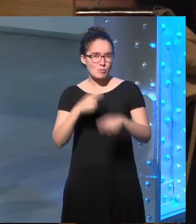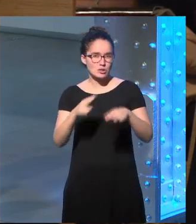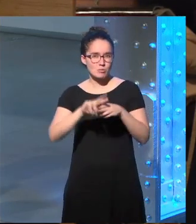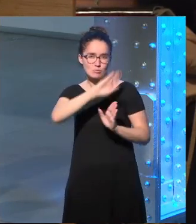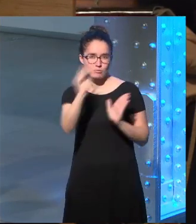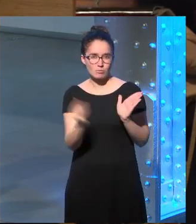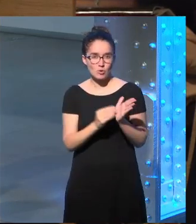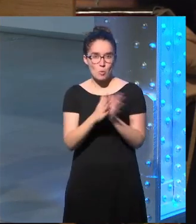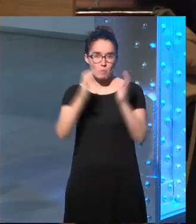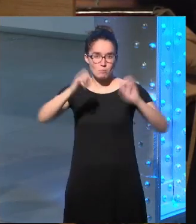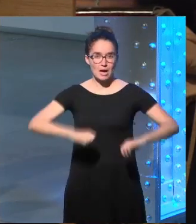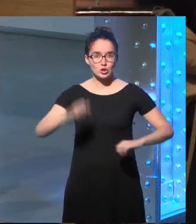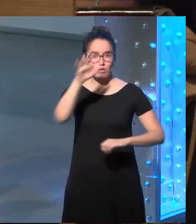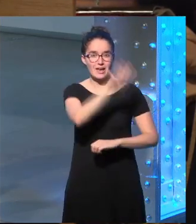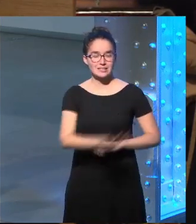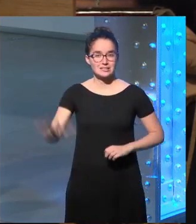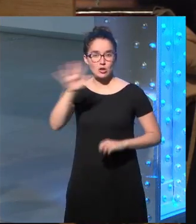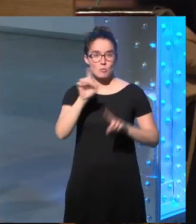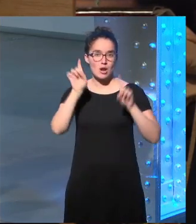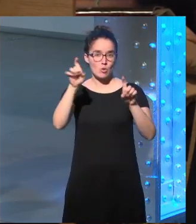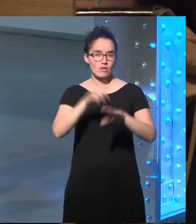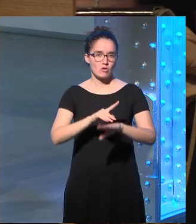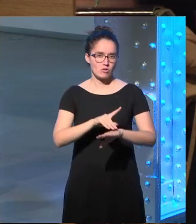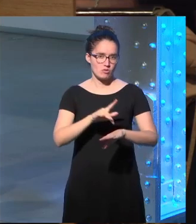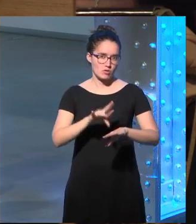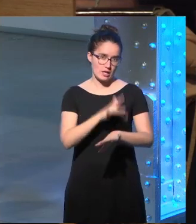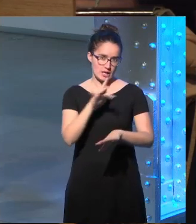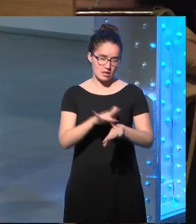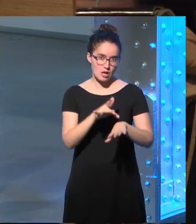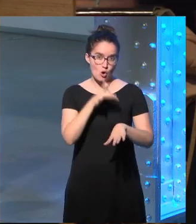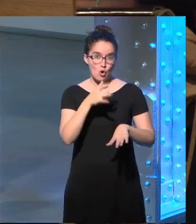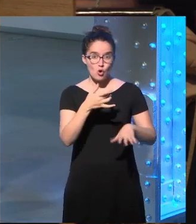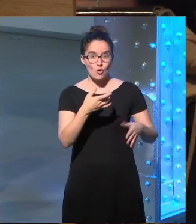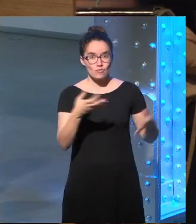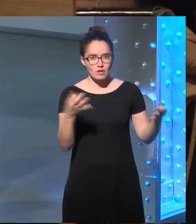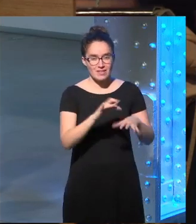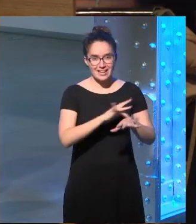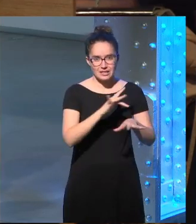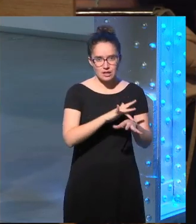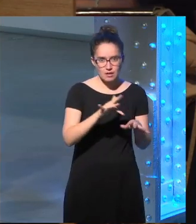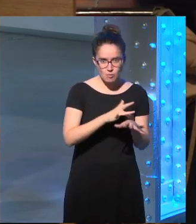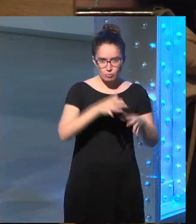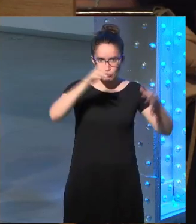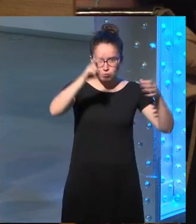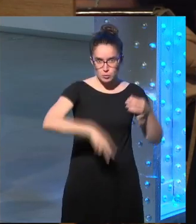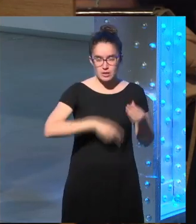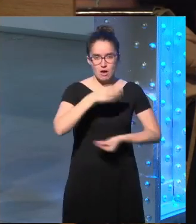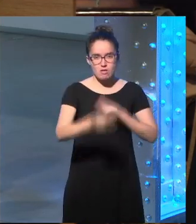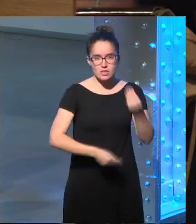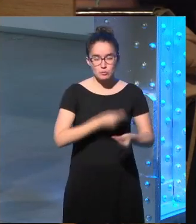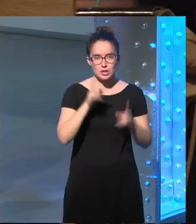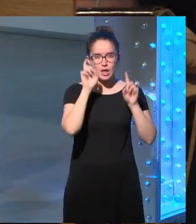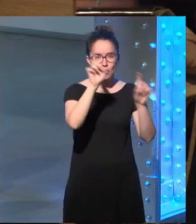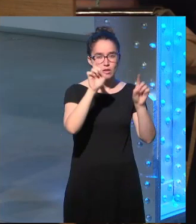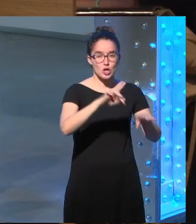can do is to input in the political agenda state agreement on the